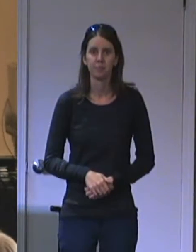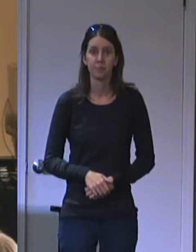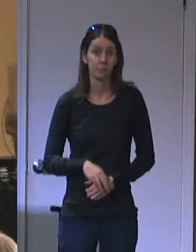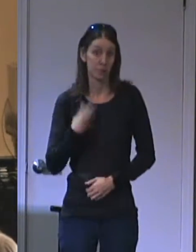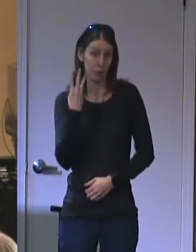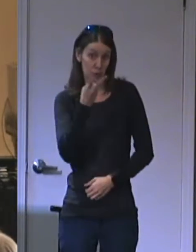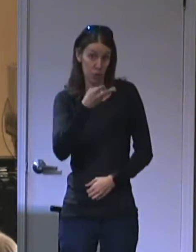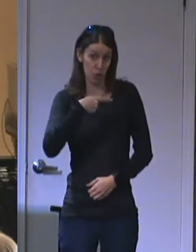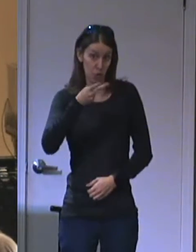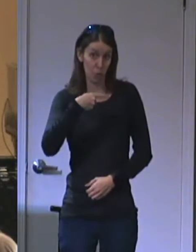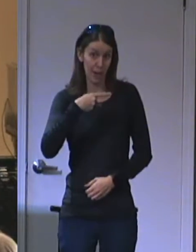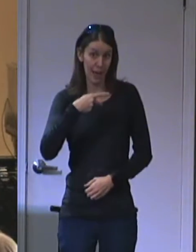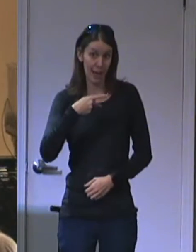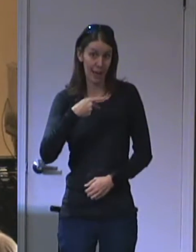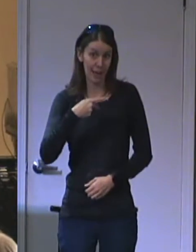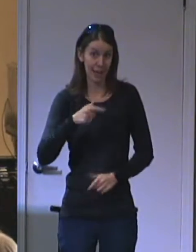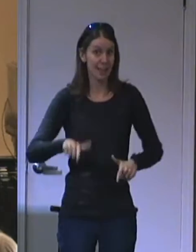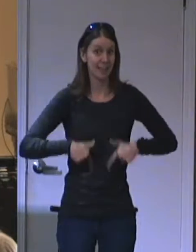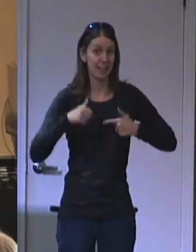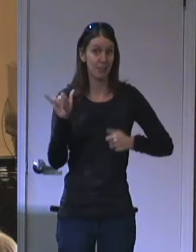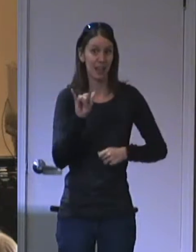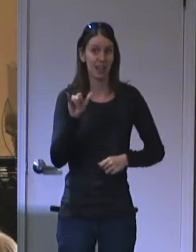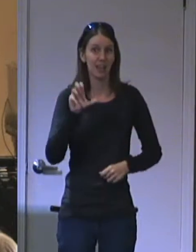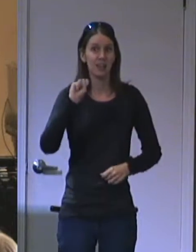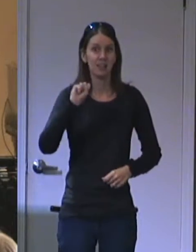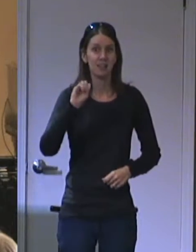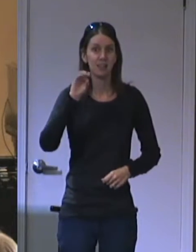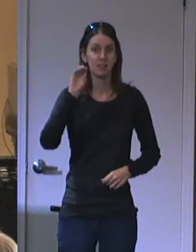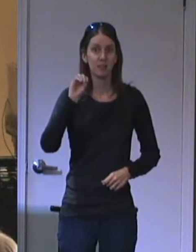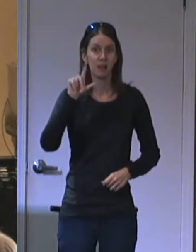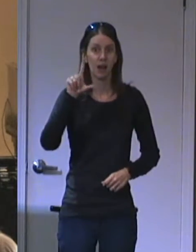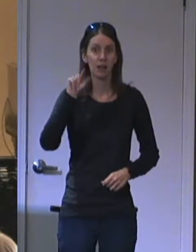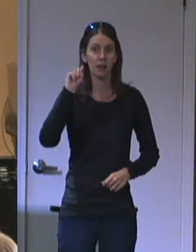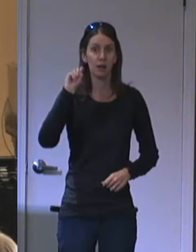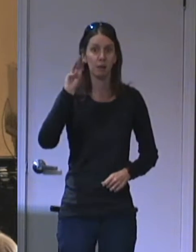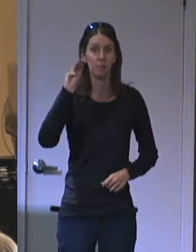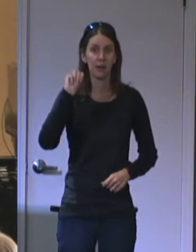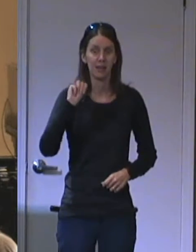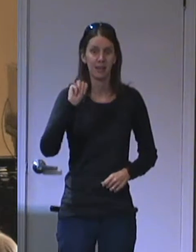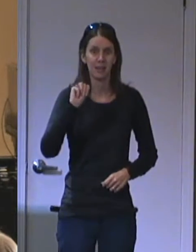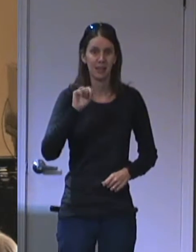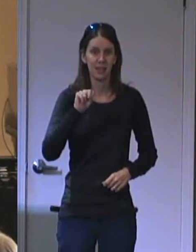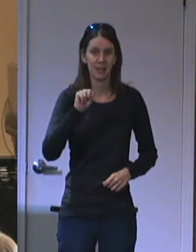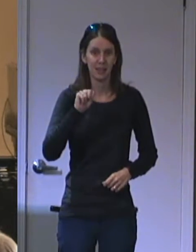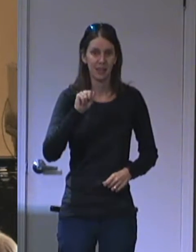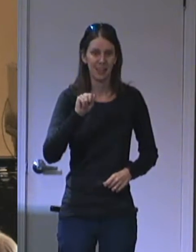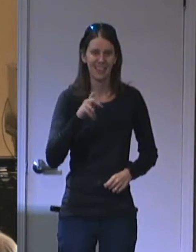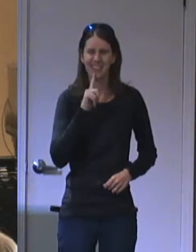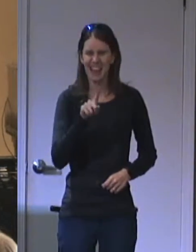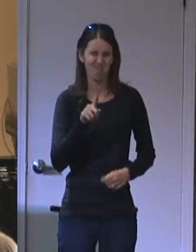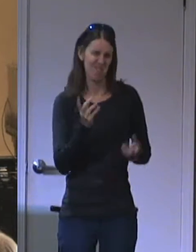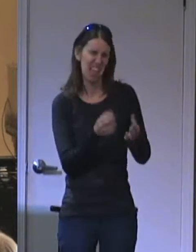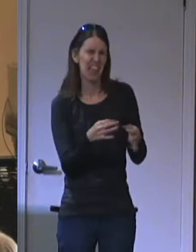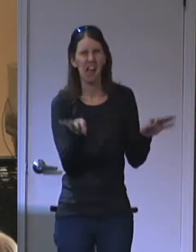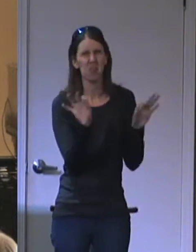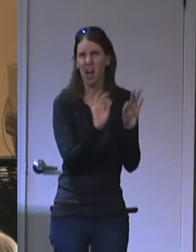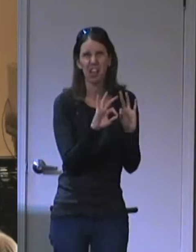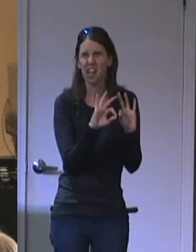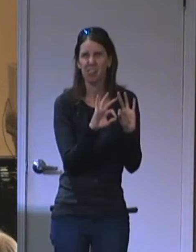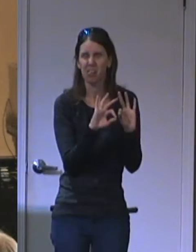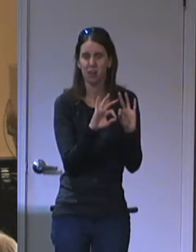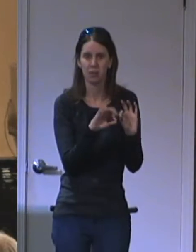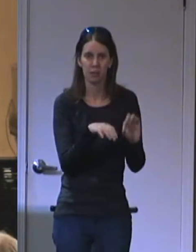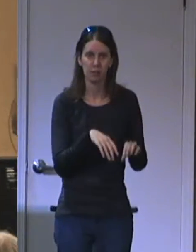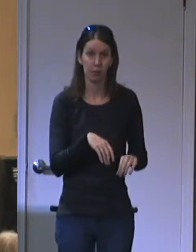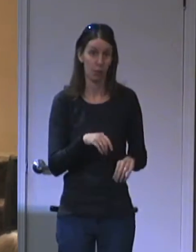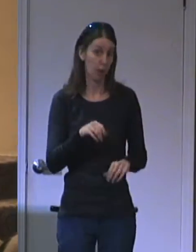And we can either be a Solomon who gets all upset and says, you know what, it's not worth it. Or